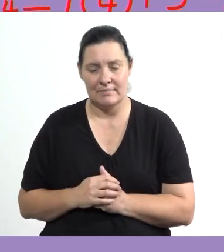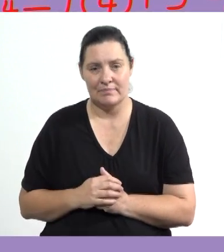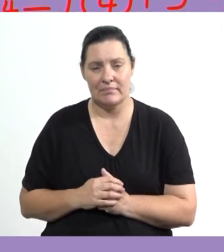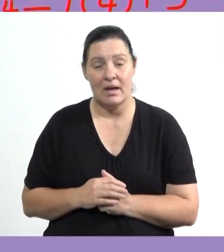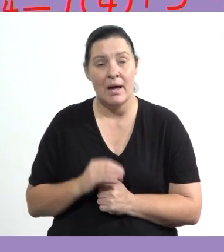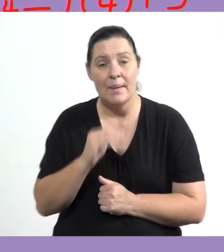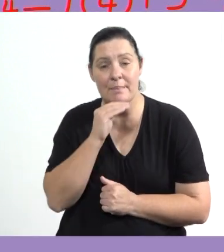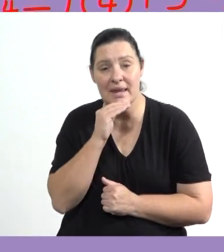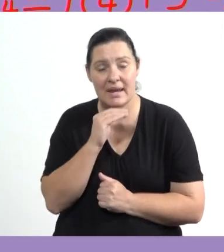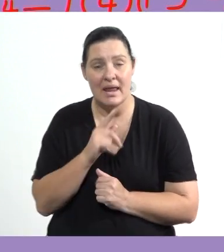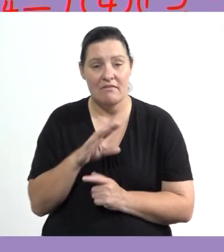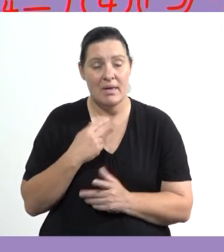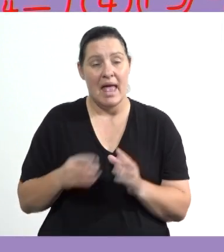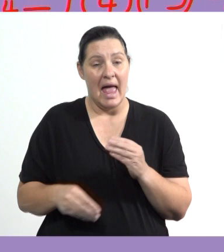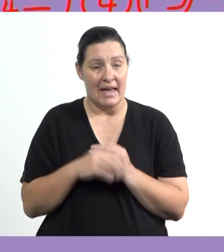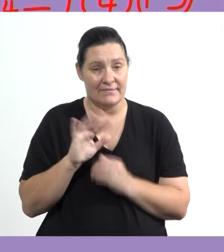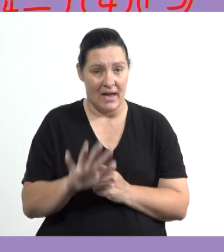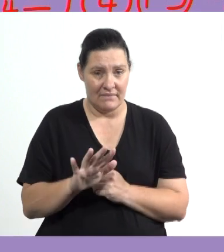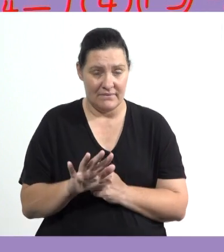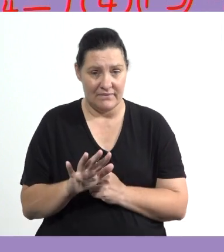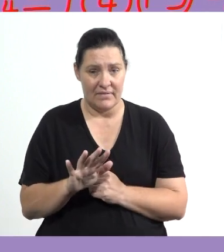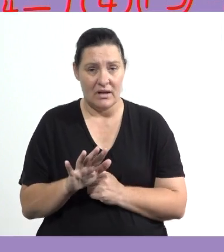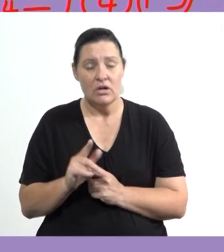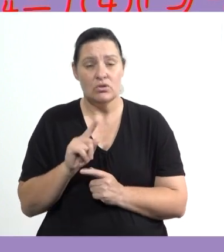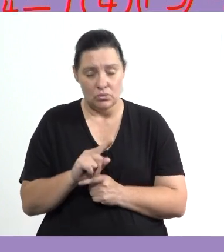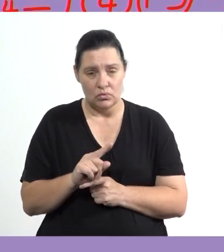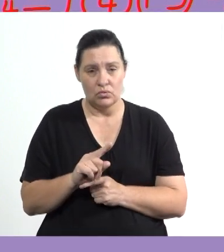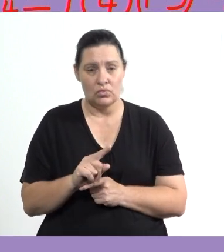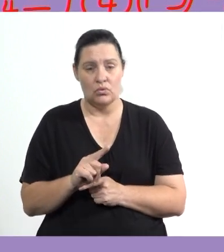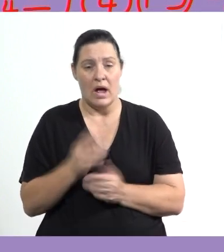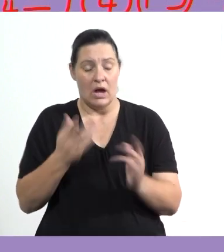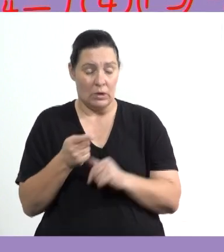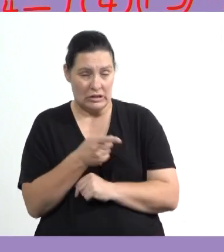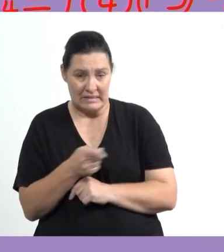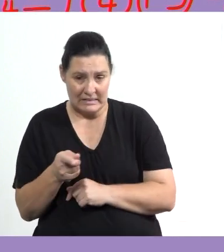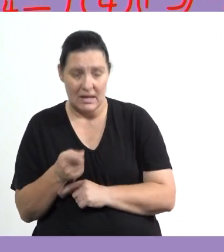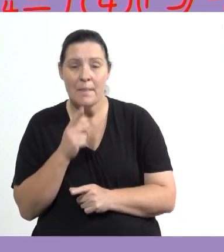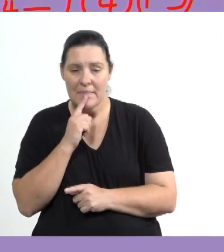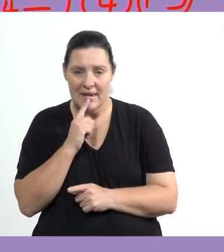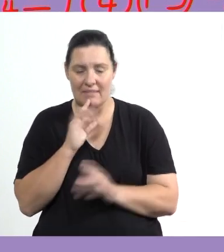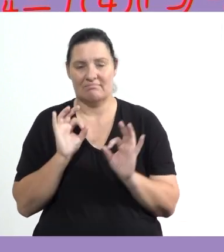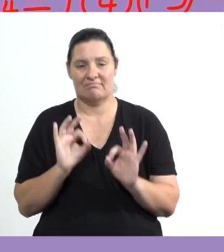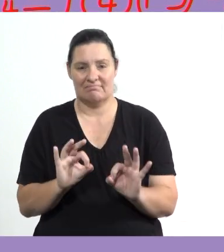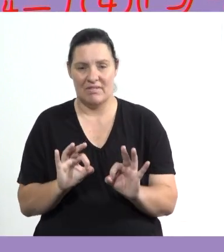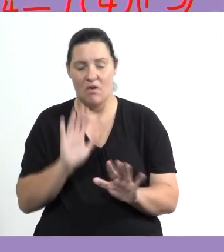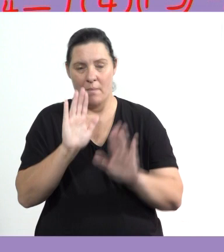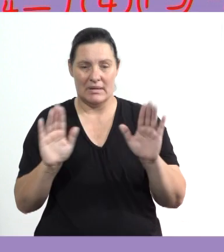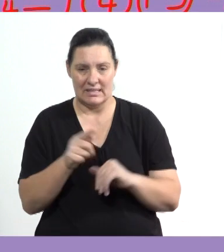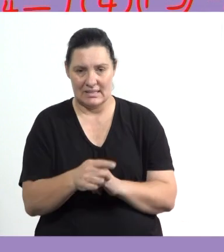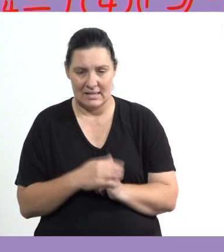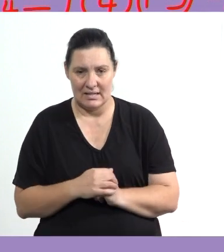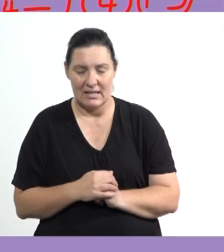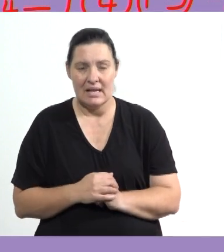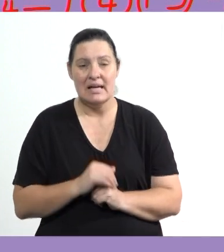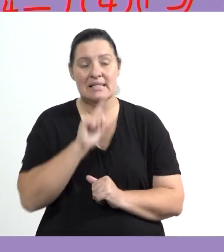33. It means that if I add 5 to my algebraic equation, then that will be the equation for this pattern.